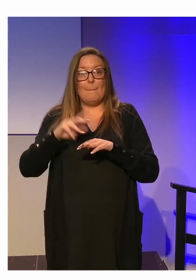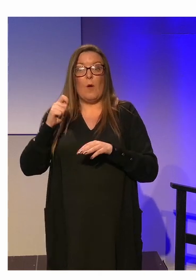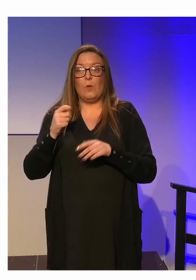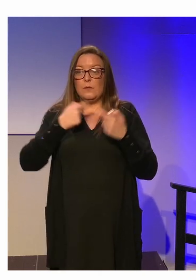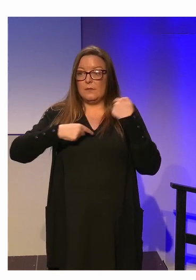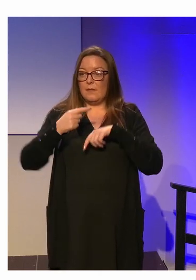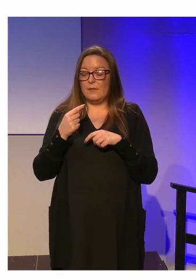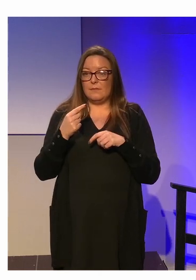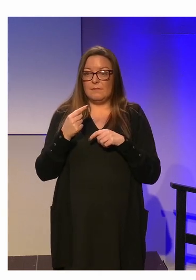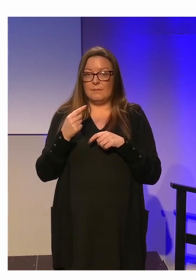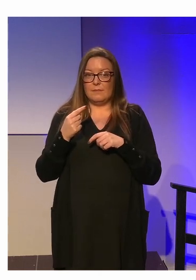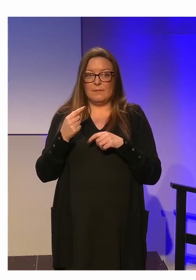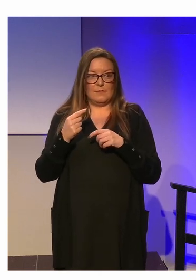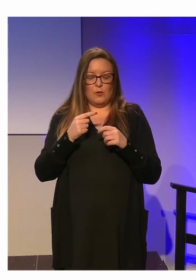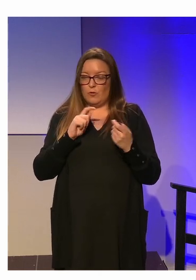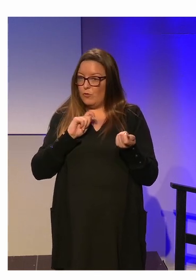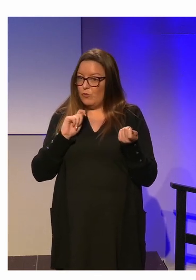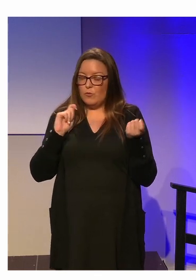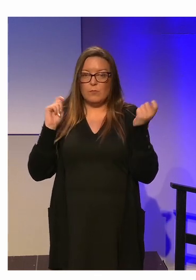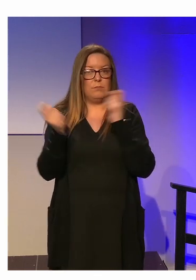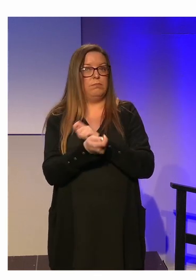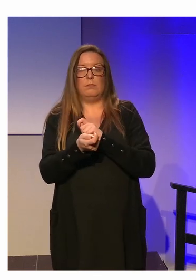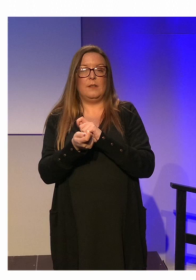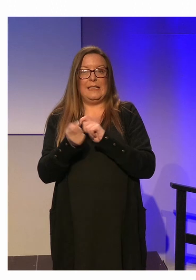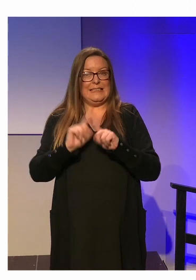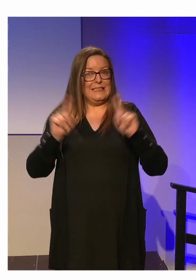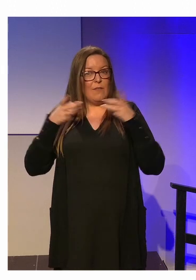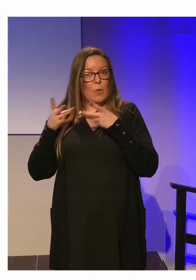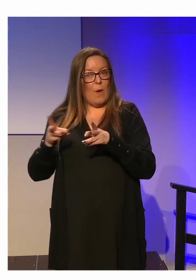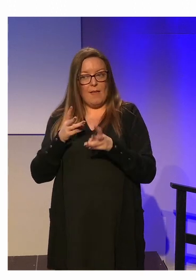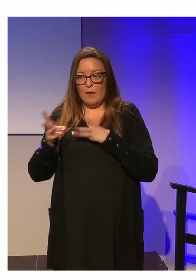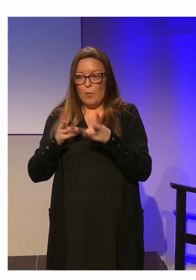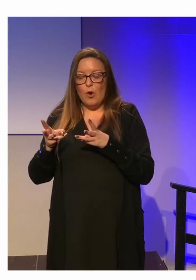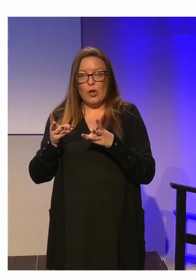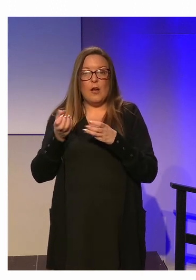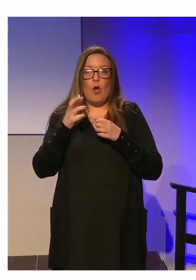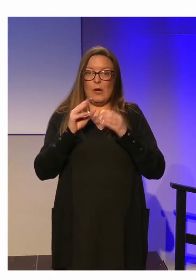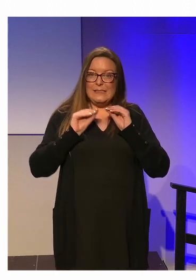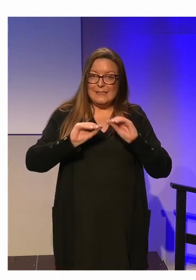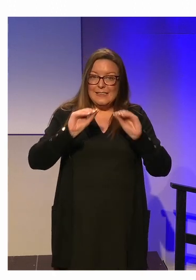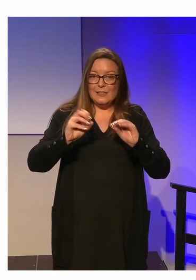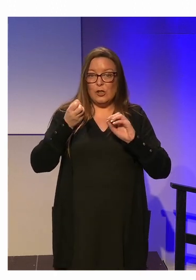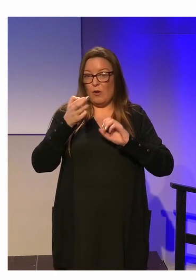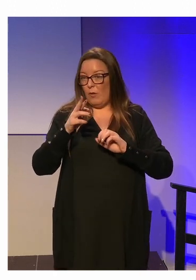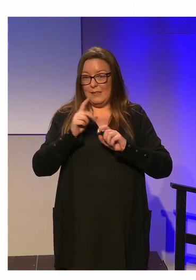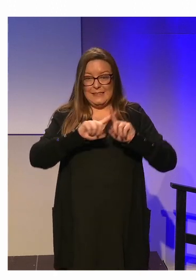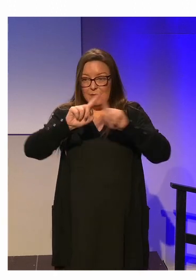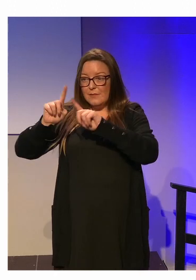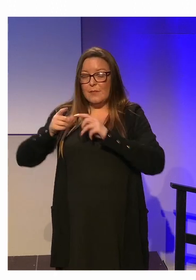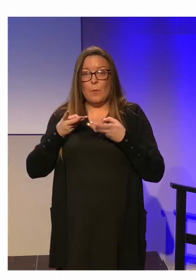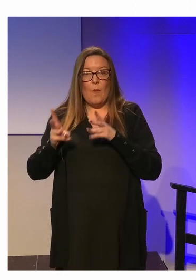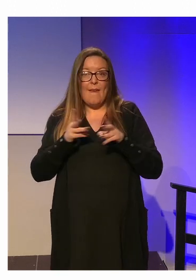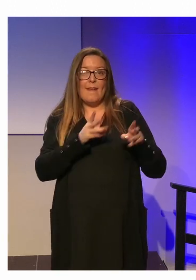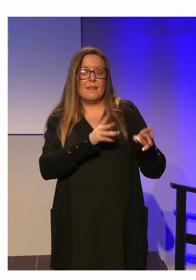overnight started a completely different way of working or teaching or all of those things, right? And